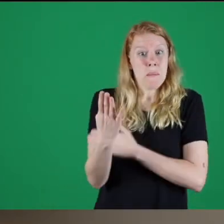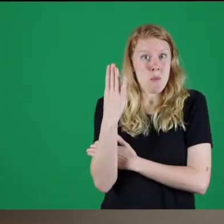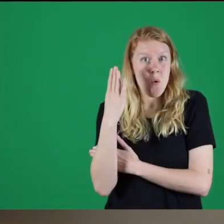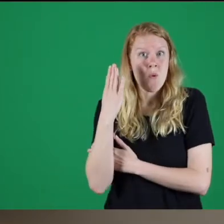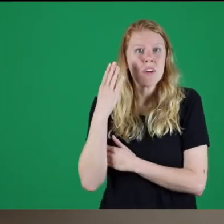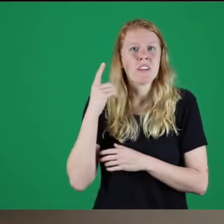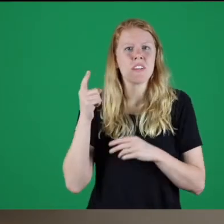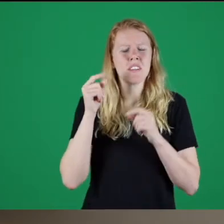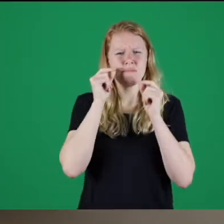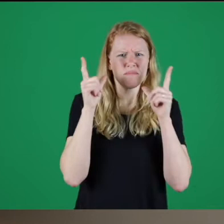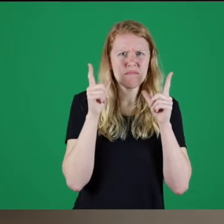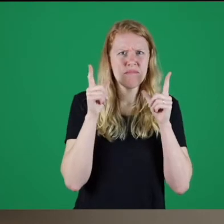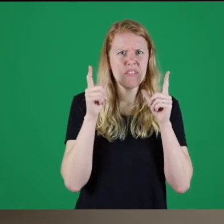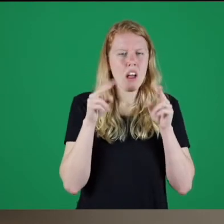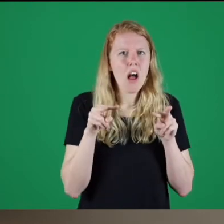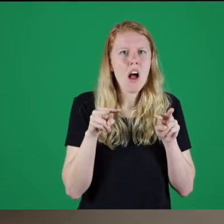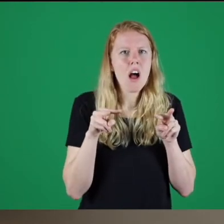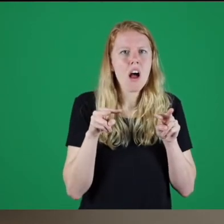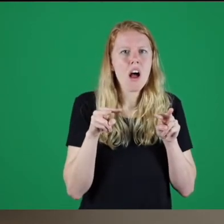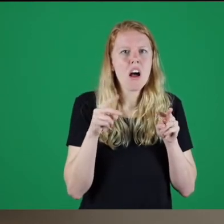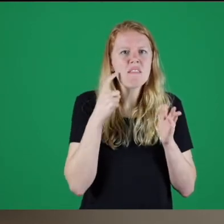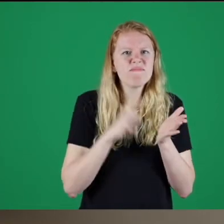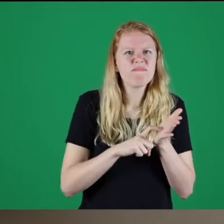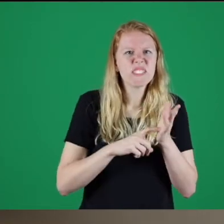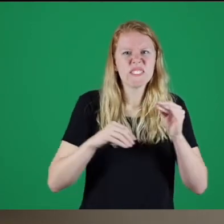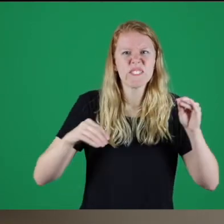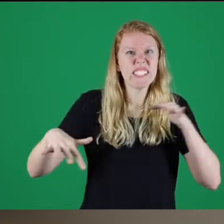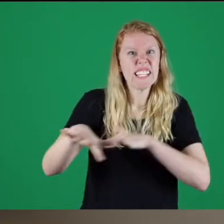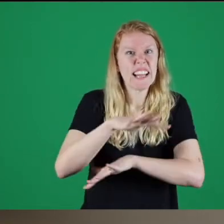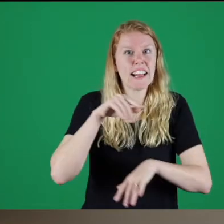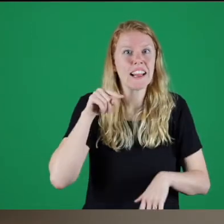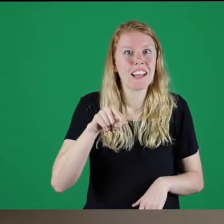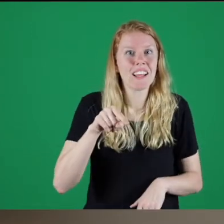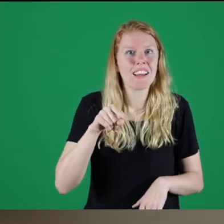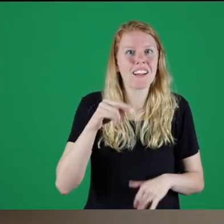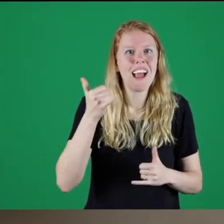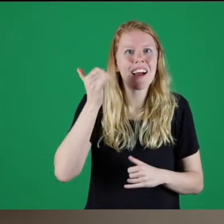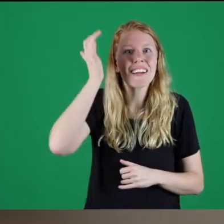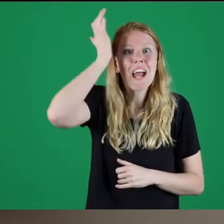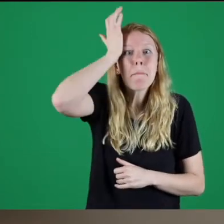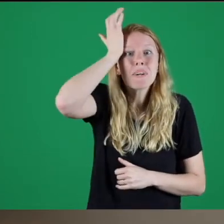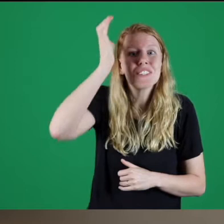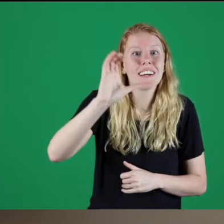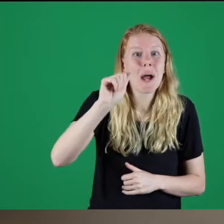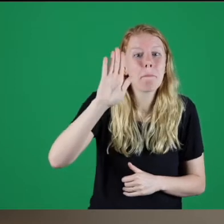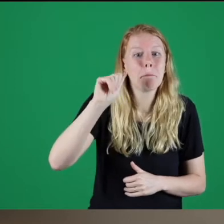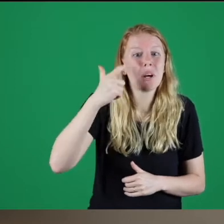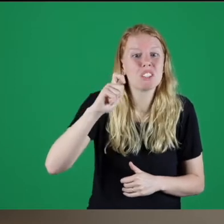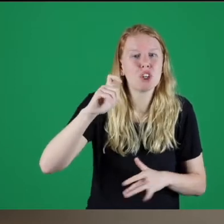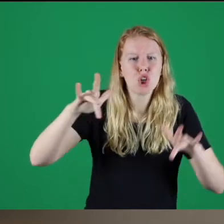woke up, and again, an entire field, but this time an entire field of cabbage,